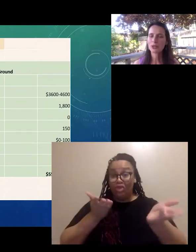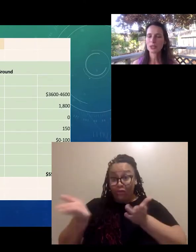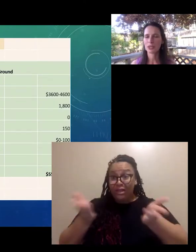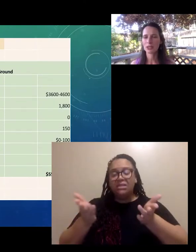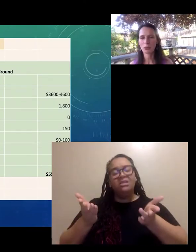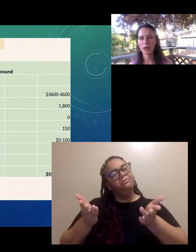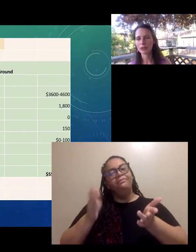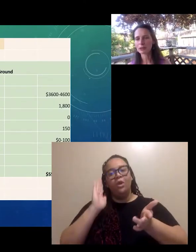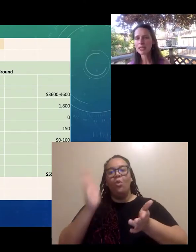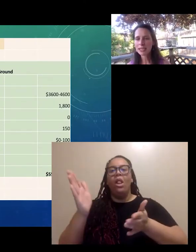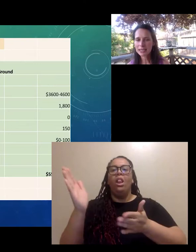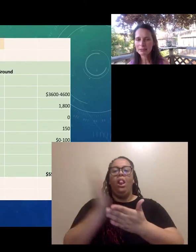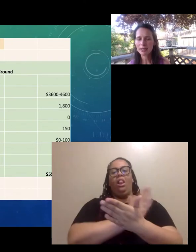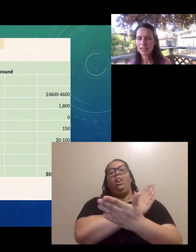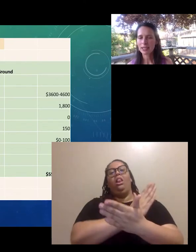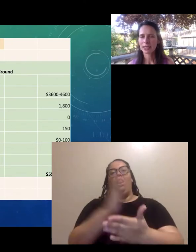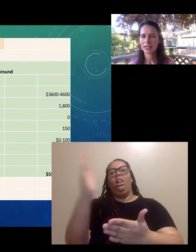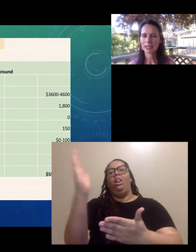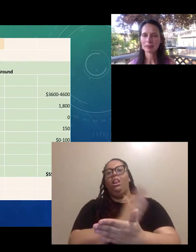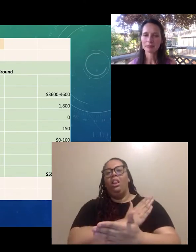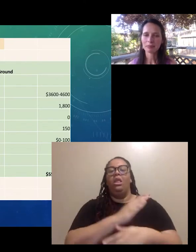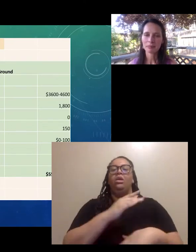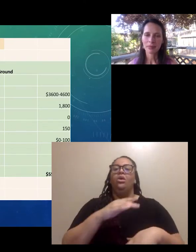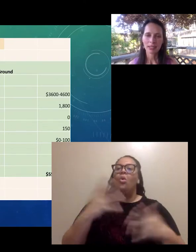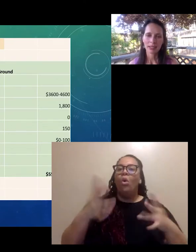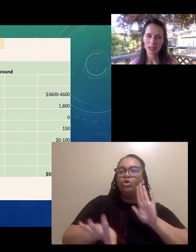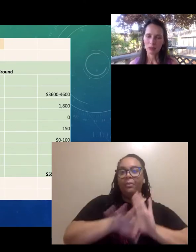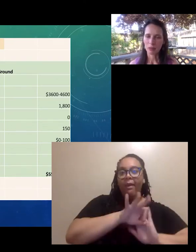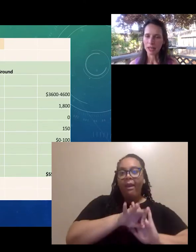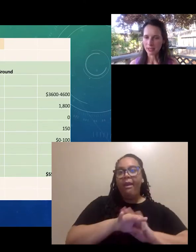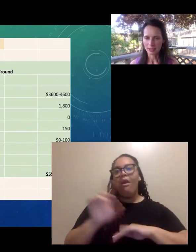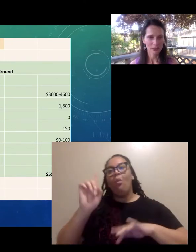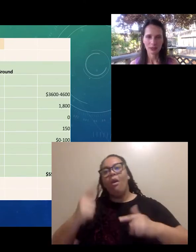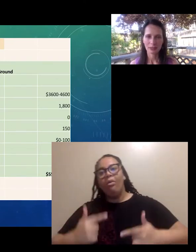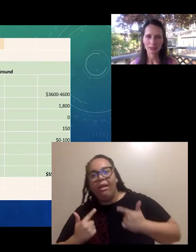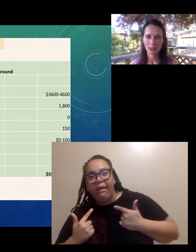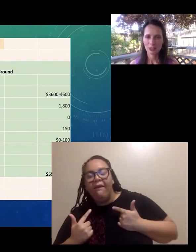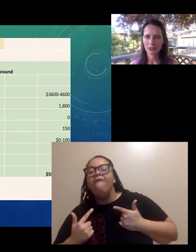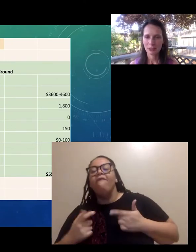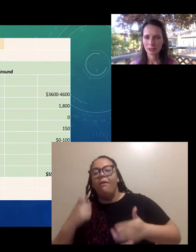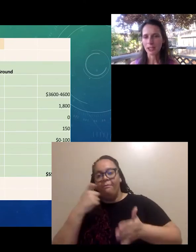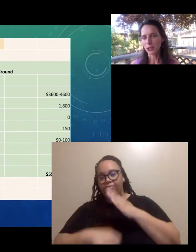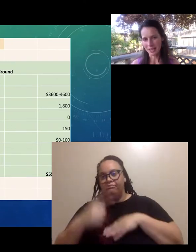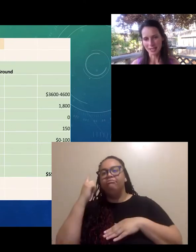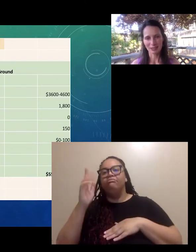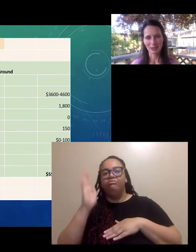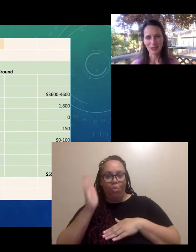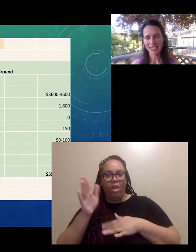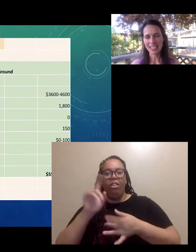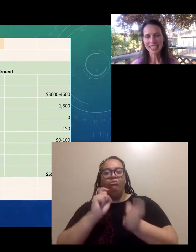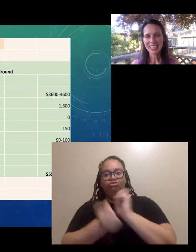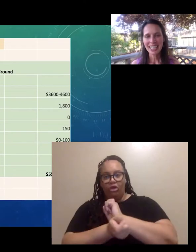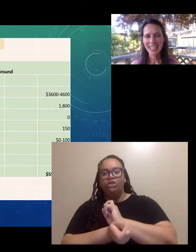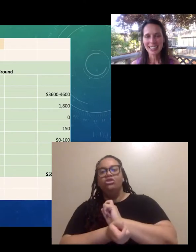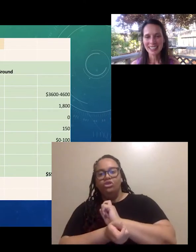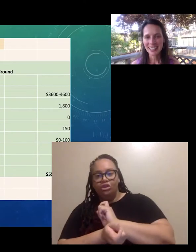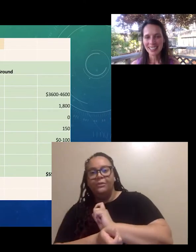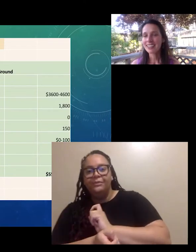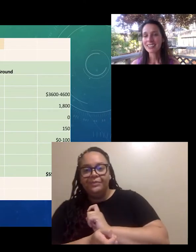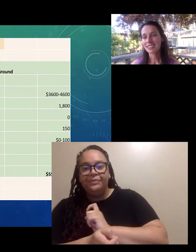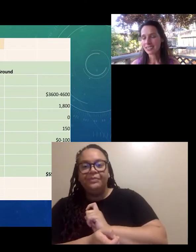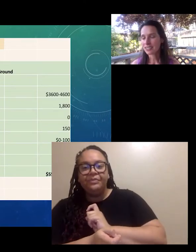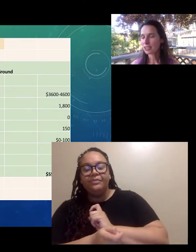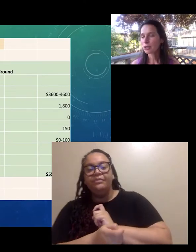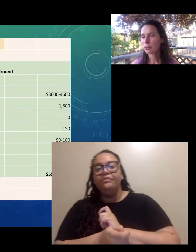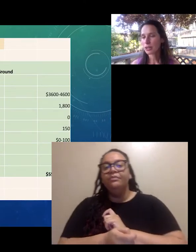choose, you know, where you live. The prices fluctuate greatly. And,